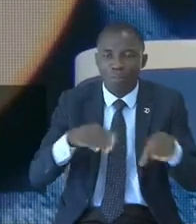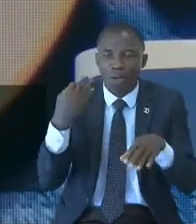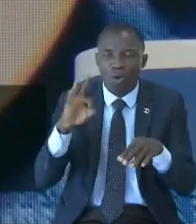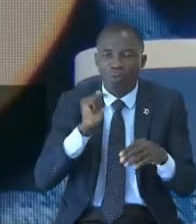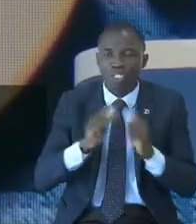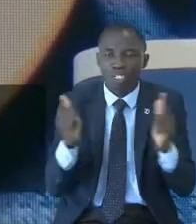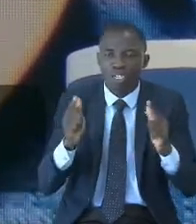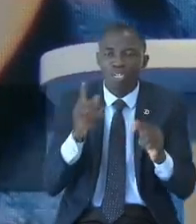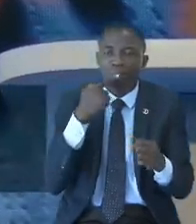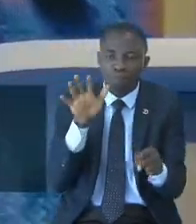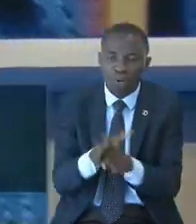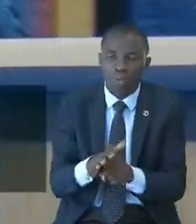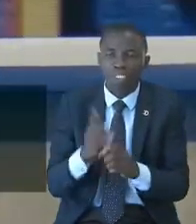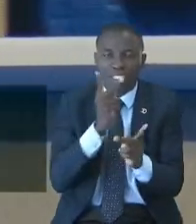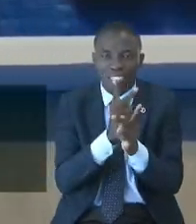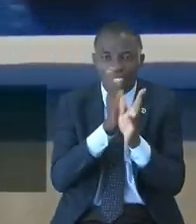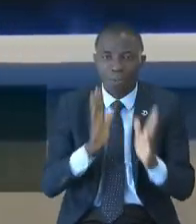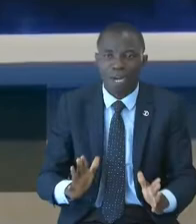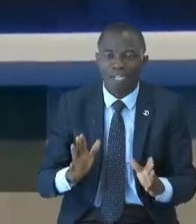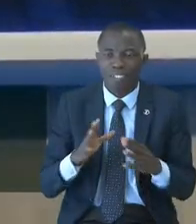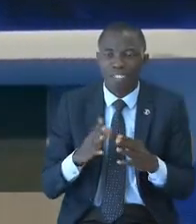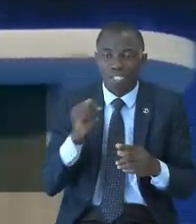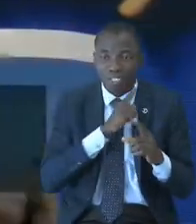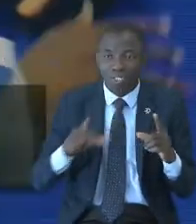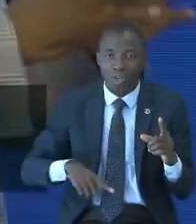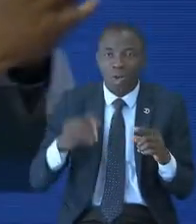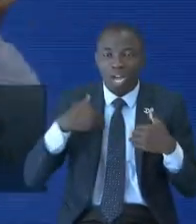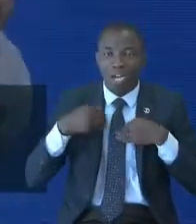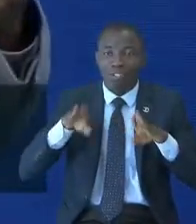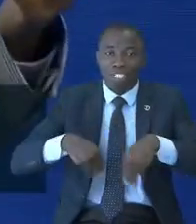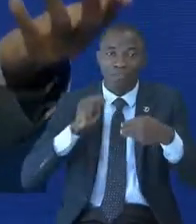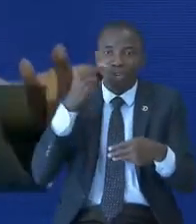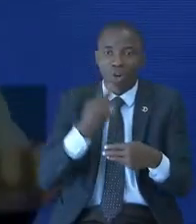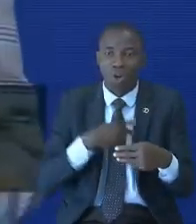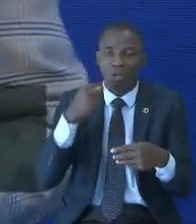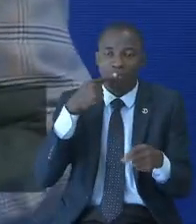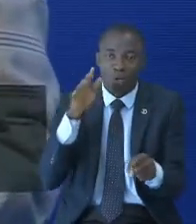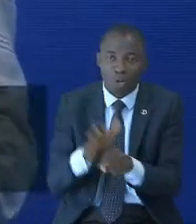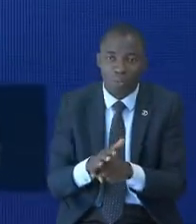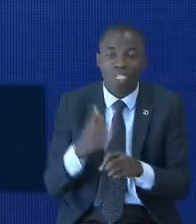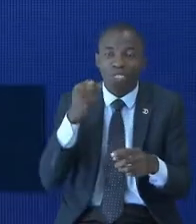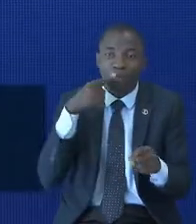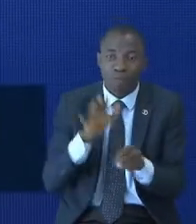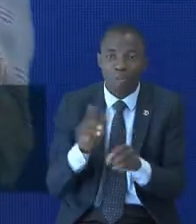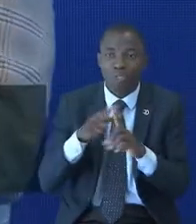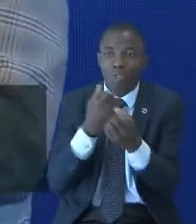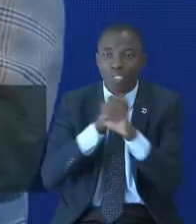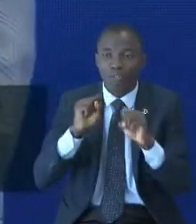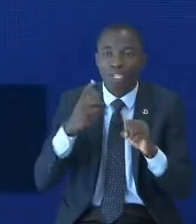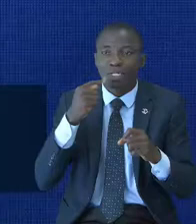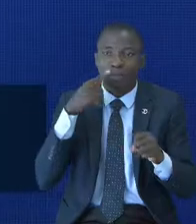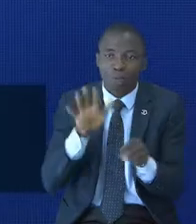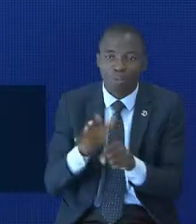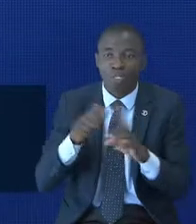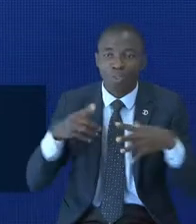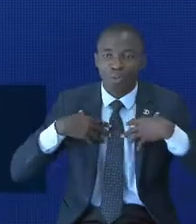keeper. The Lord has given us the promise to save, the promise to heal,